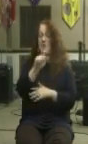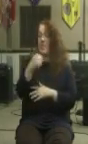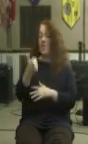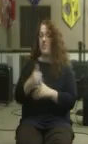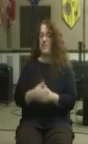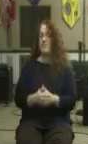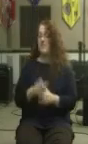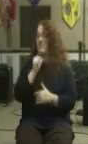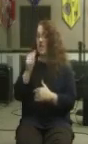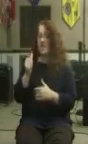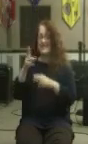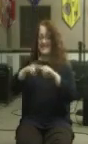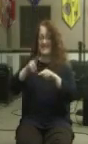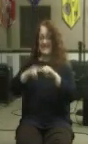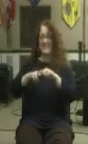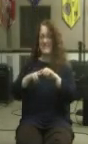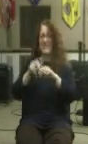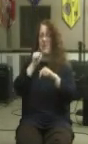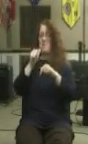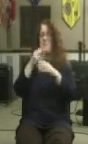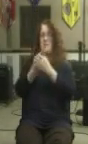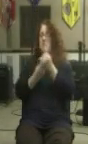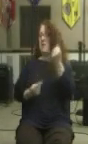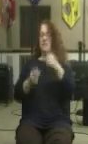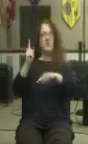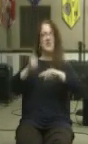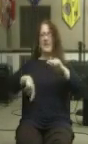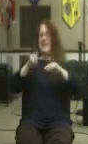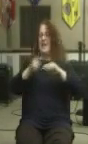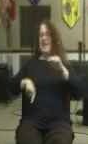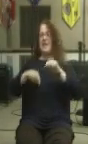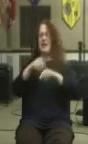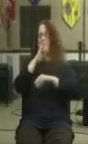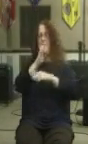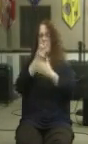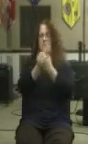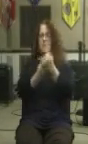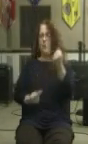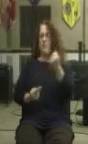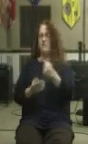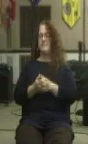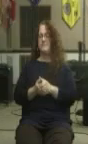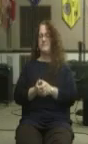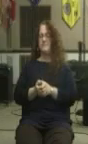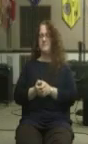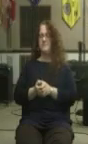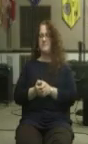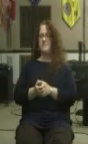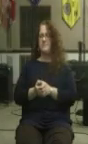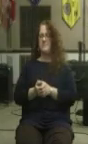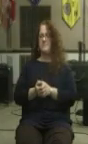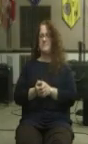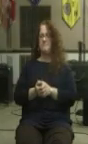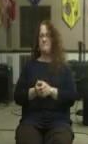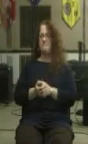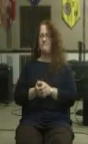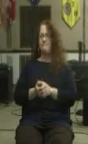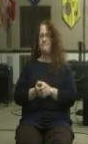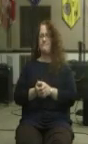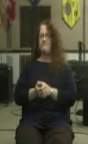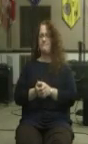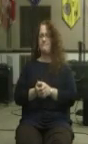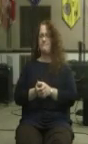Be one or be the other. Don't sit there and I'm going to be both. You cannot be both.